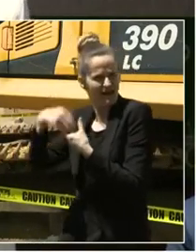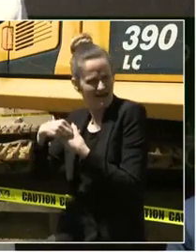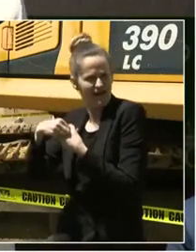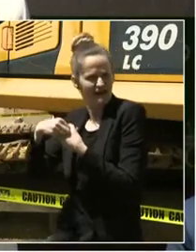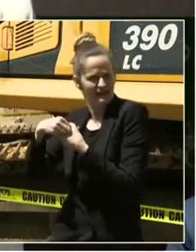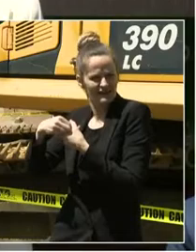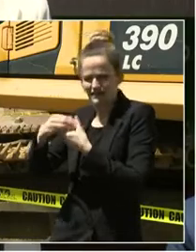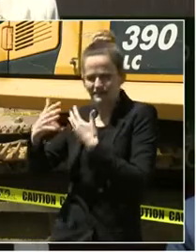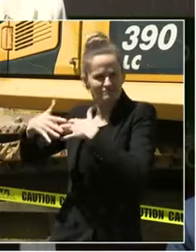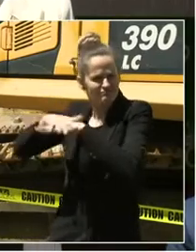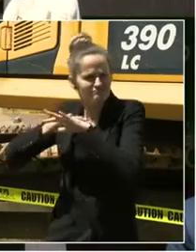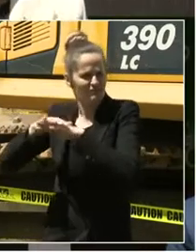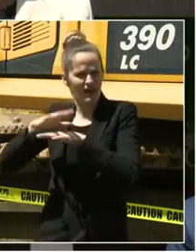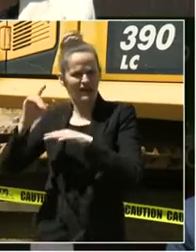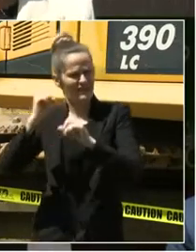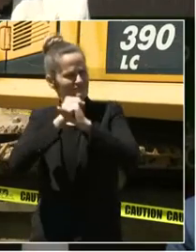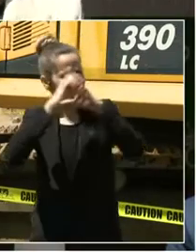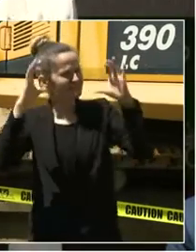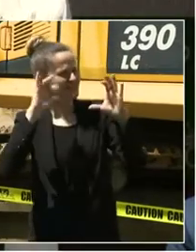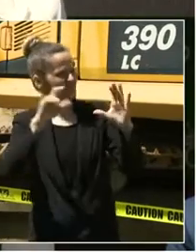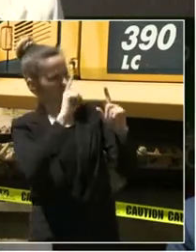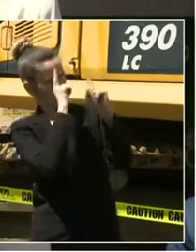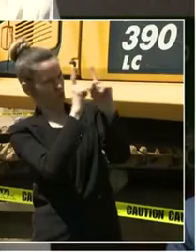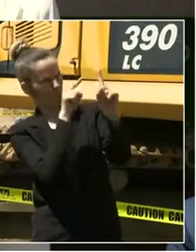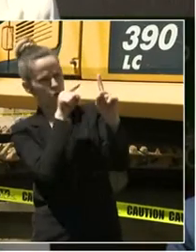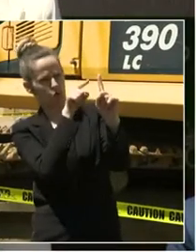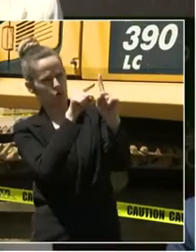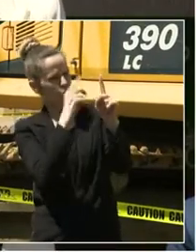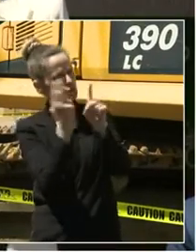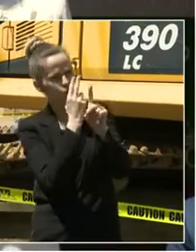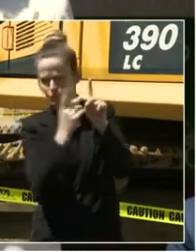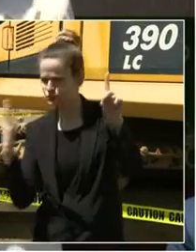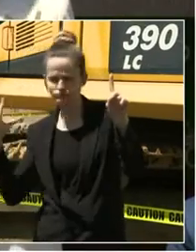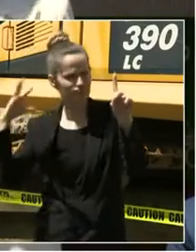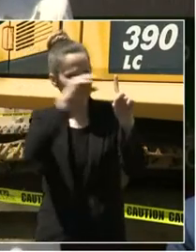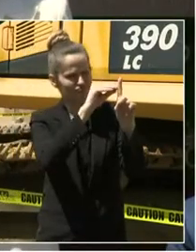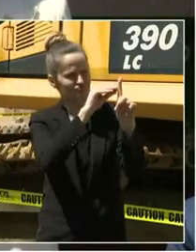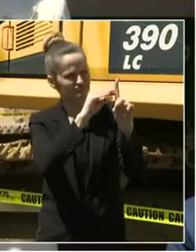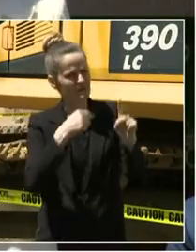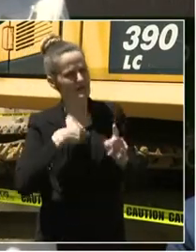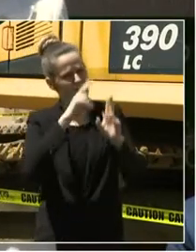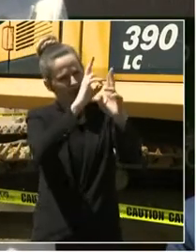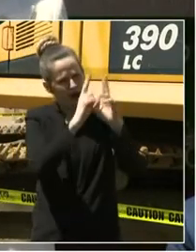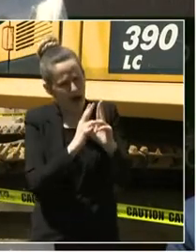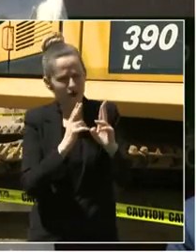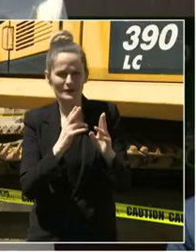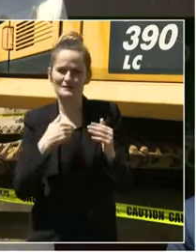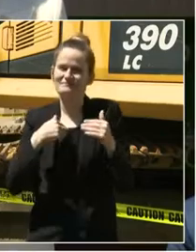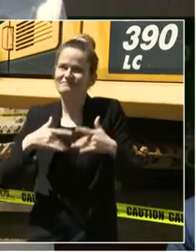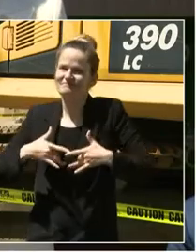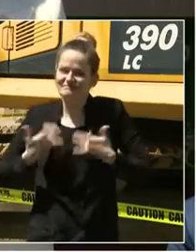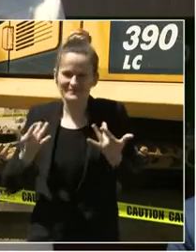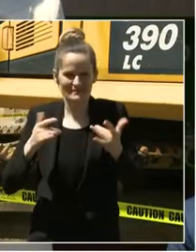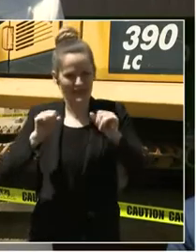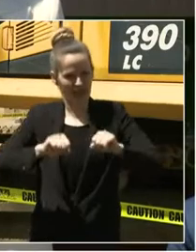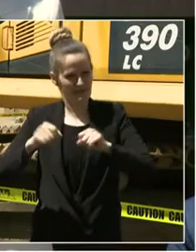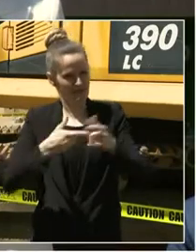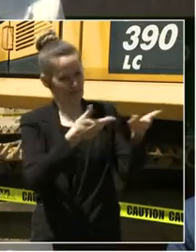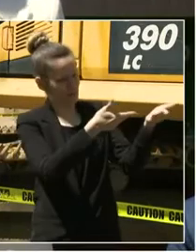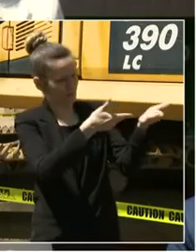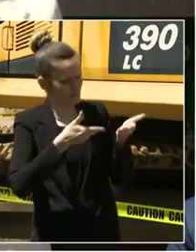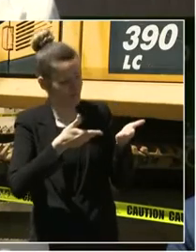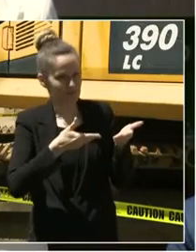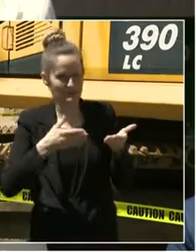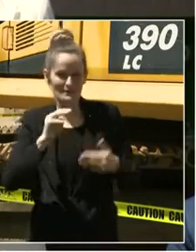And it is an honor to be able to welcome her in person